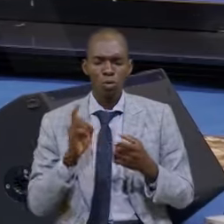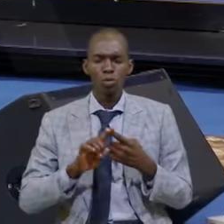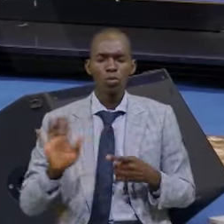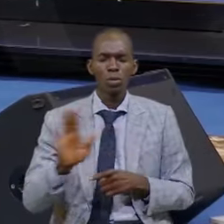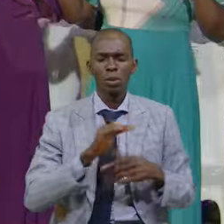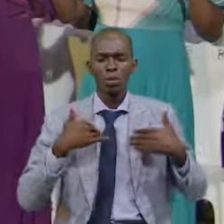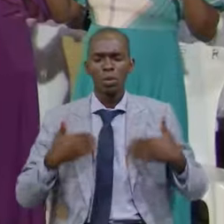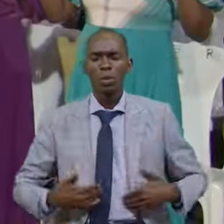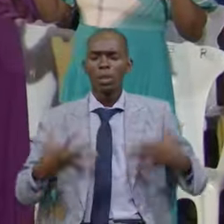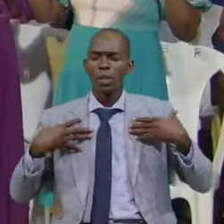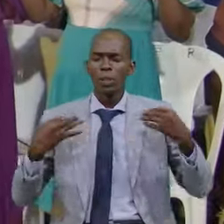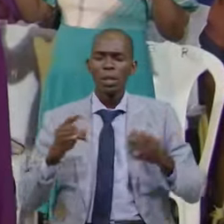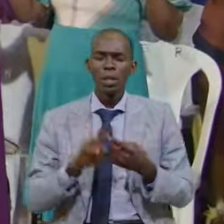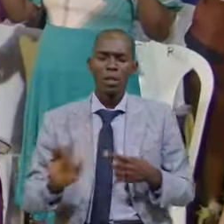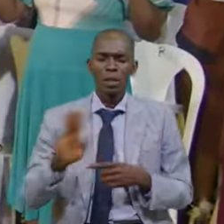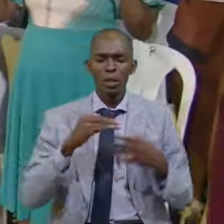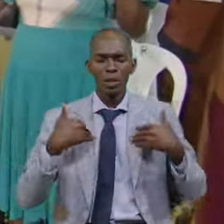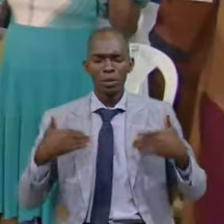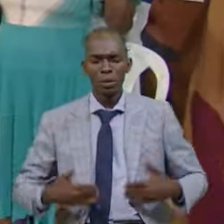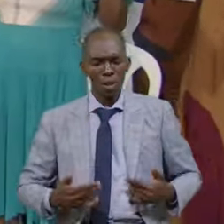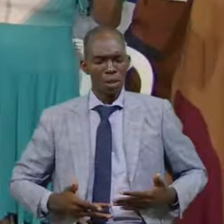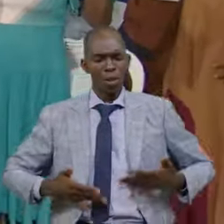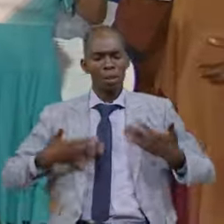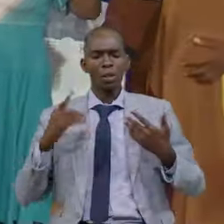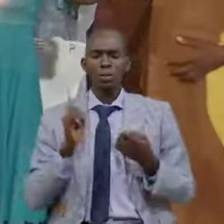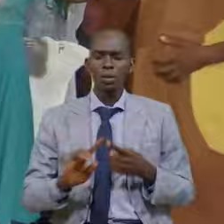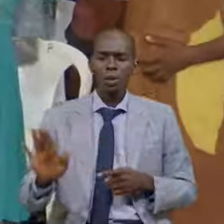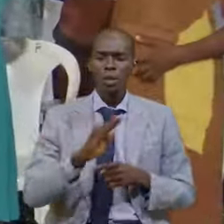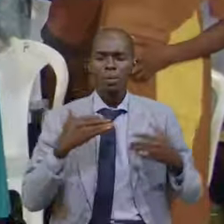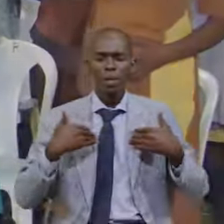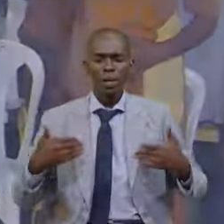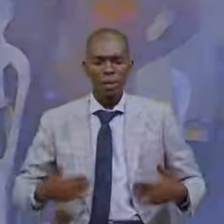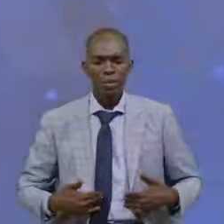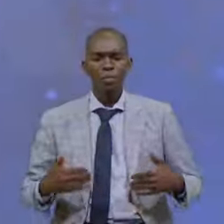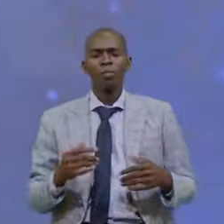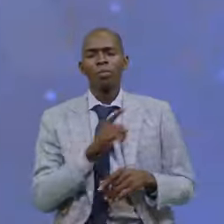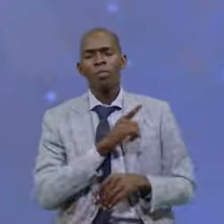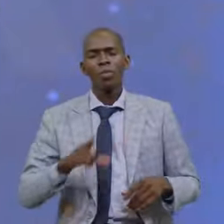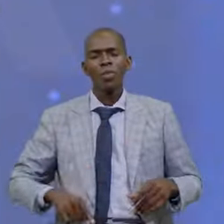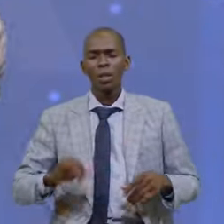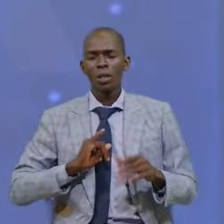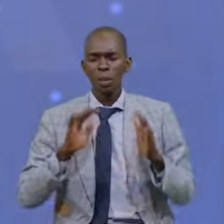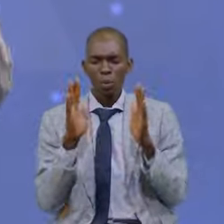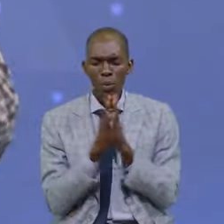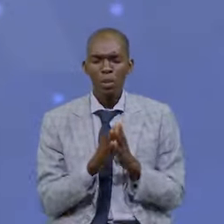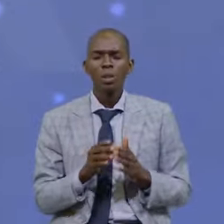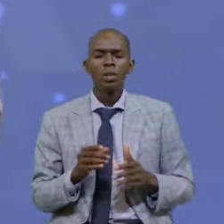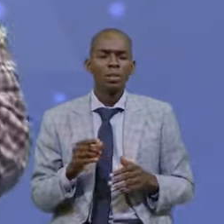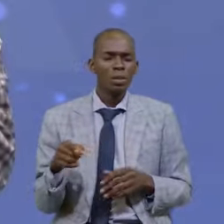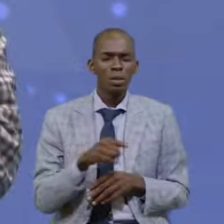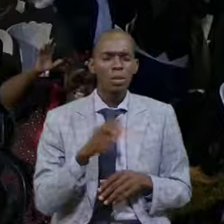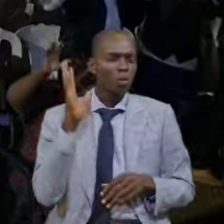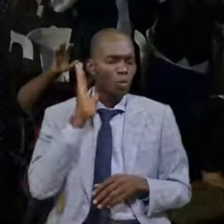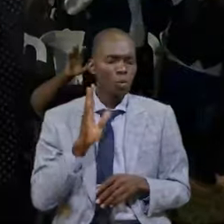healing in their body, life in their body. Lord, I pray they get rid of the crutches now